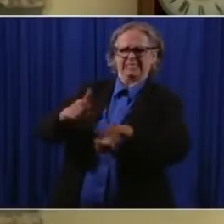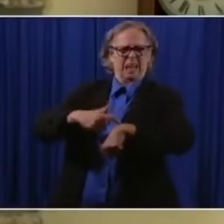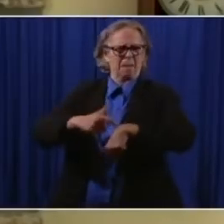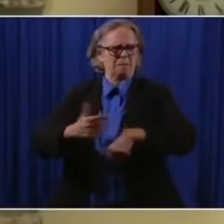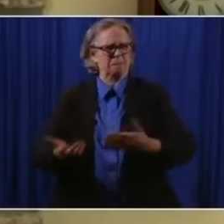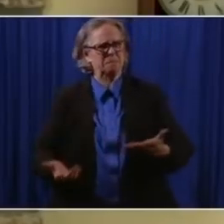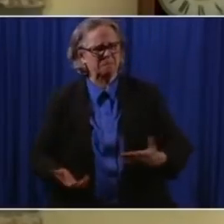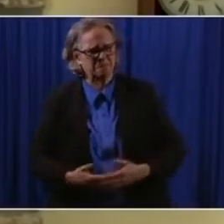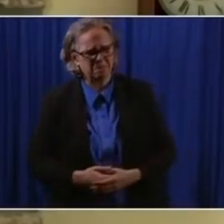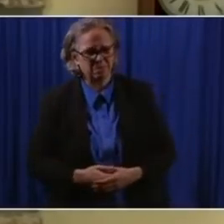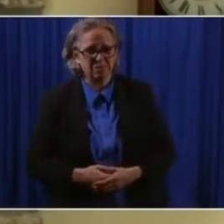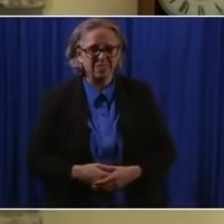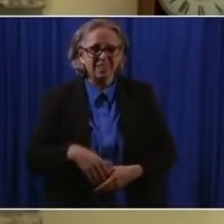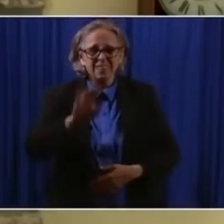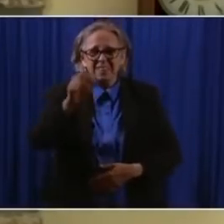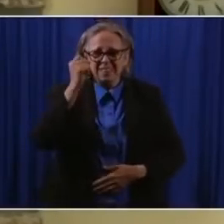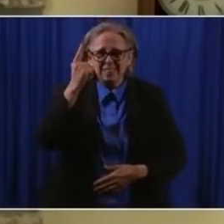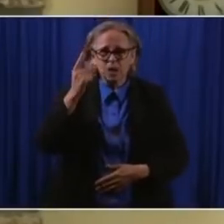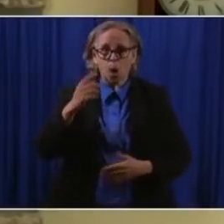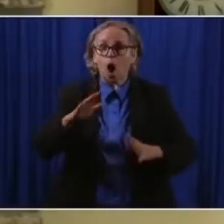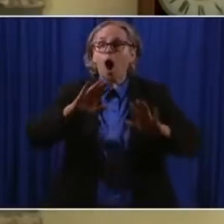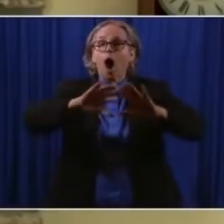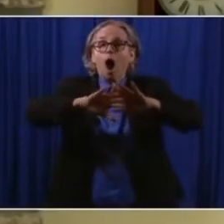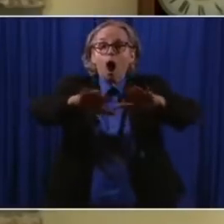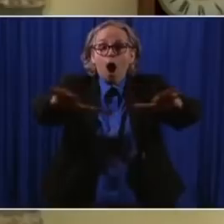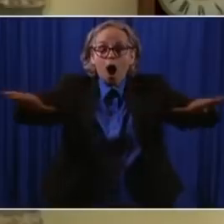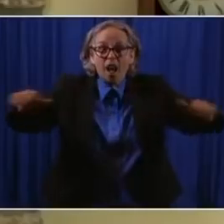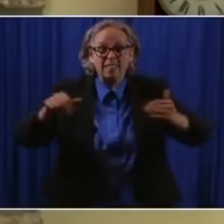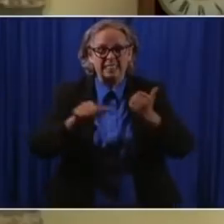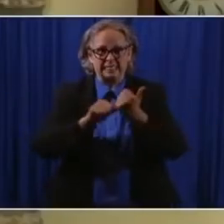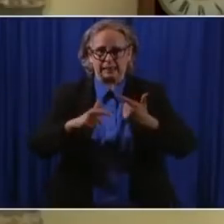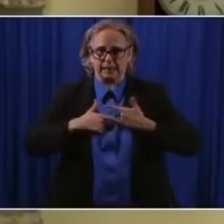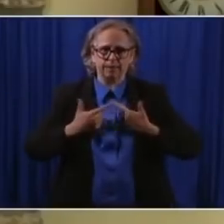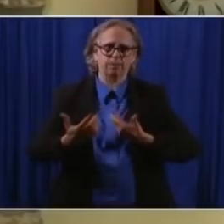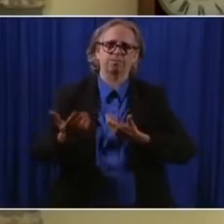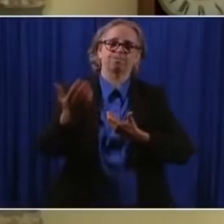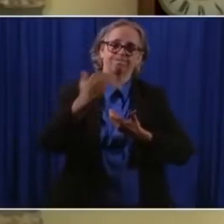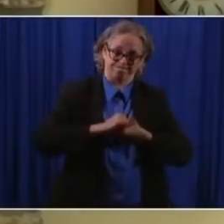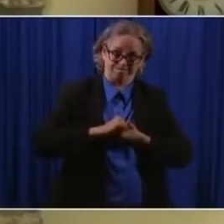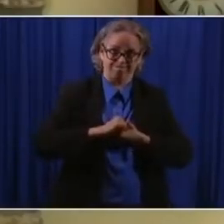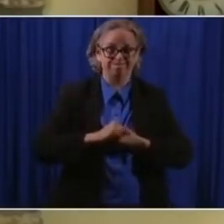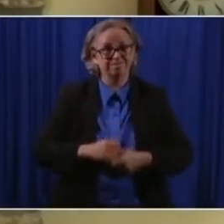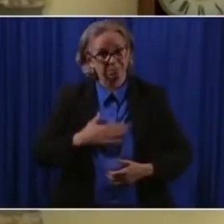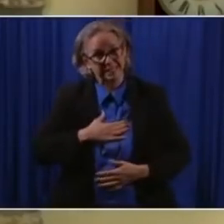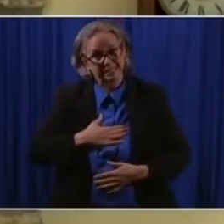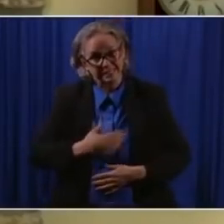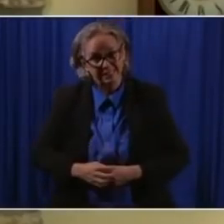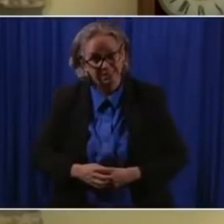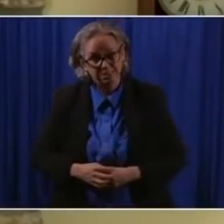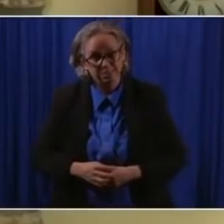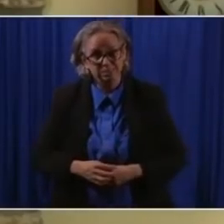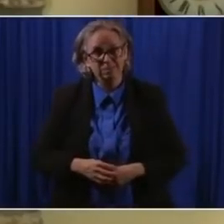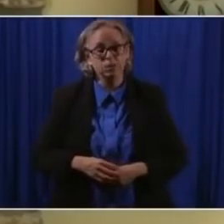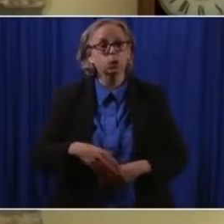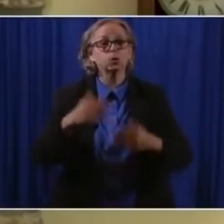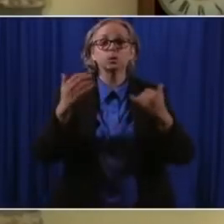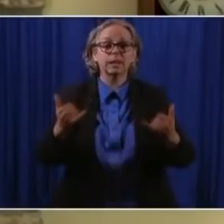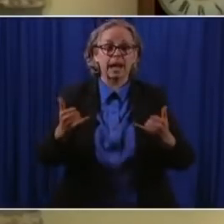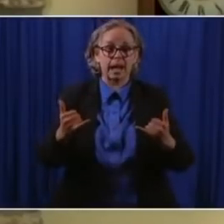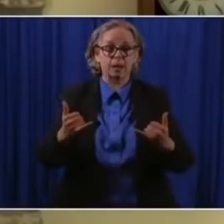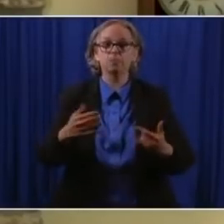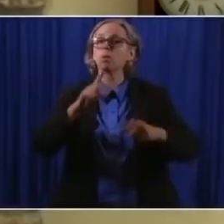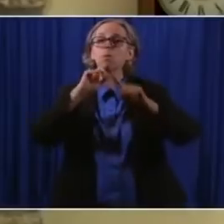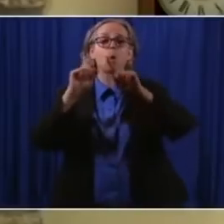all assisted living facilities in Ohio. Therefore, today, I am issuing an order that requires all assisted